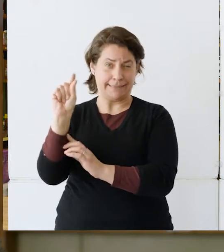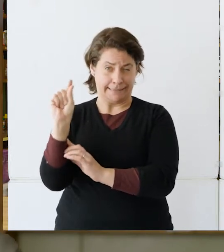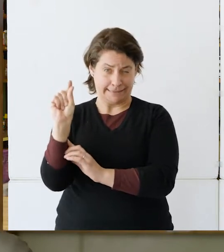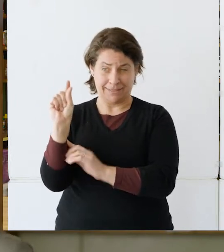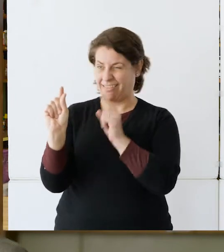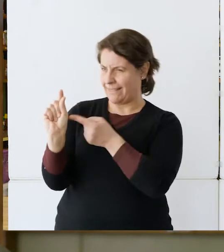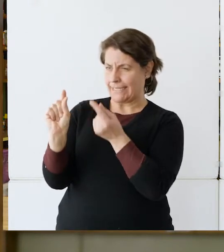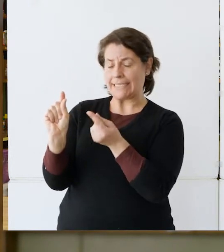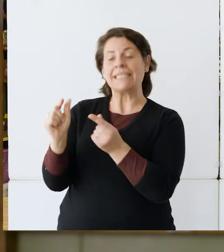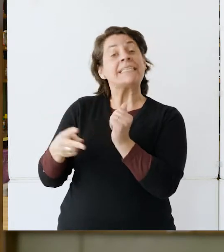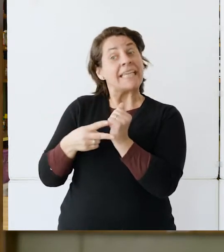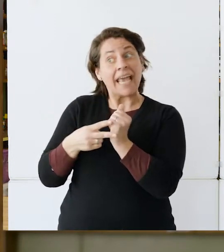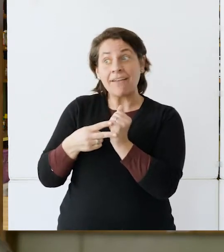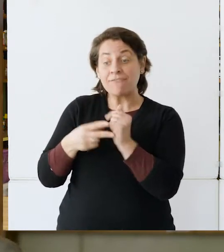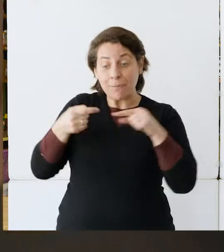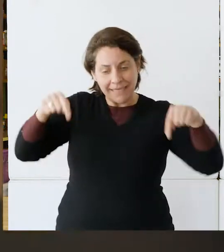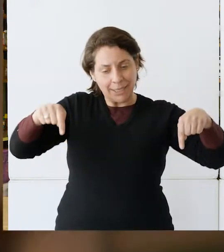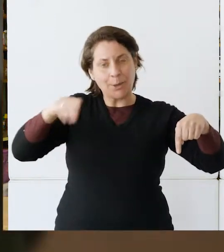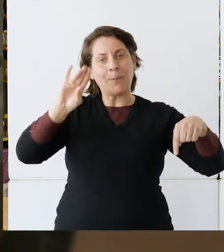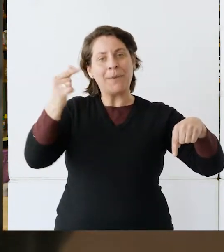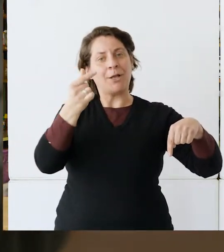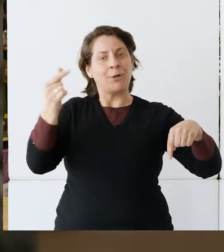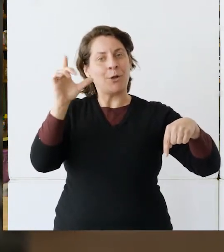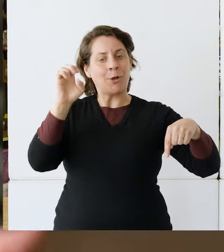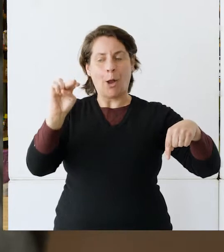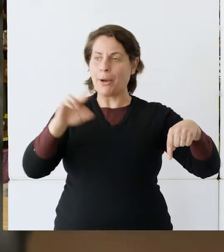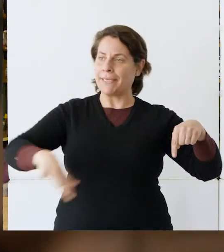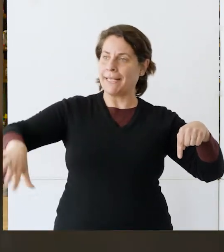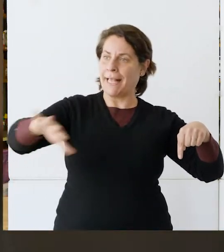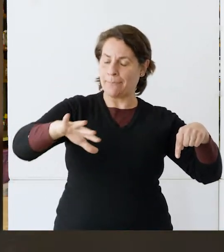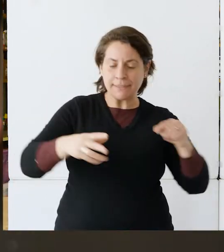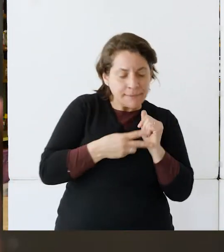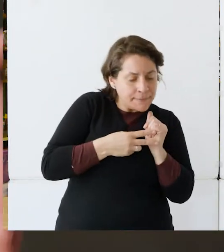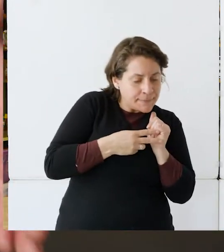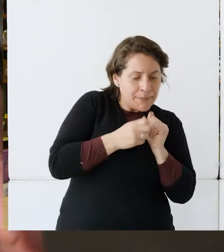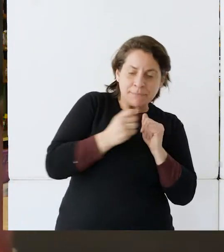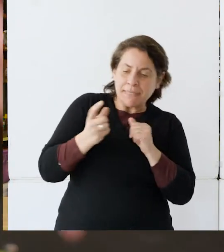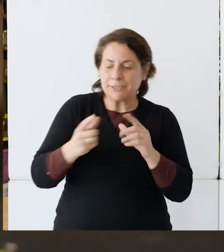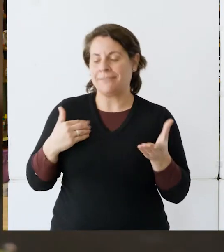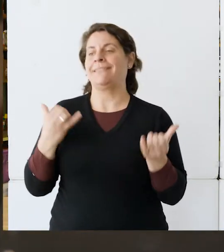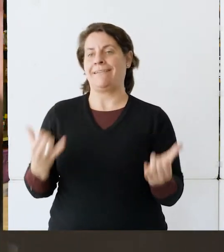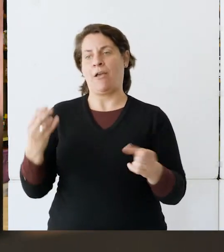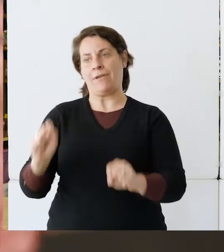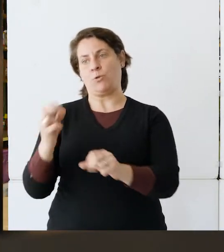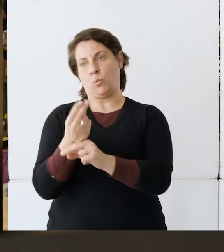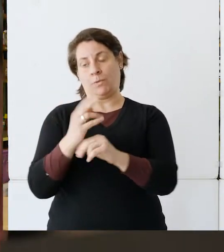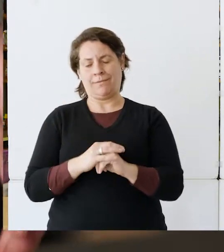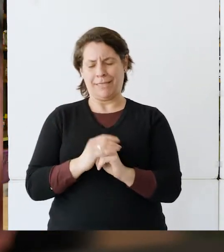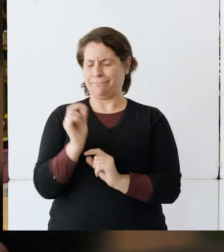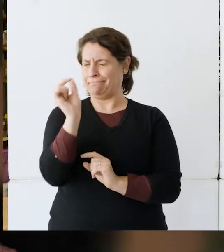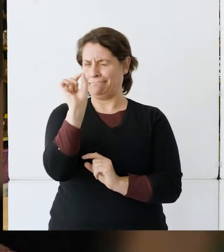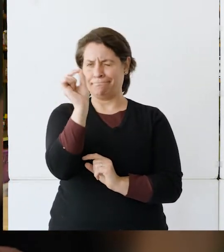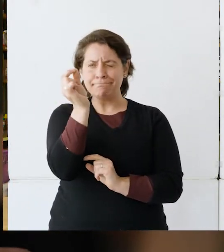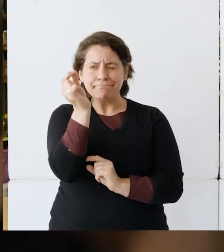Okay, the next thing we need is our magic mix, which is this right here. Magic mix is made up of potting soil, clay, and compost, and